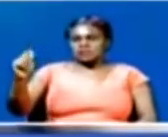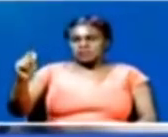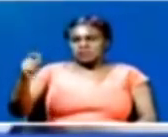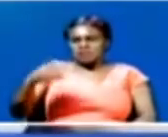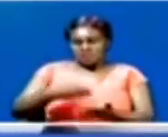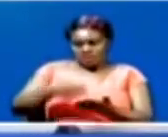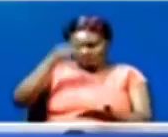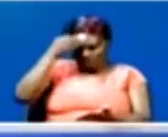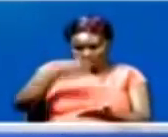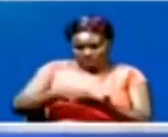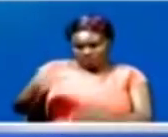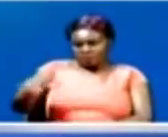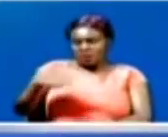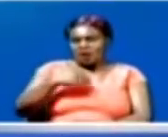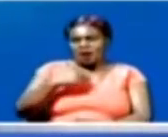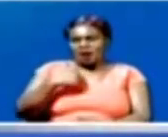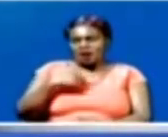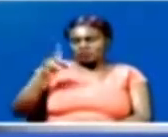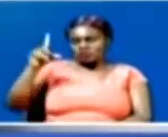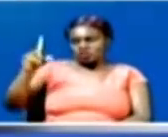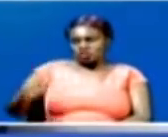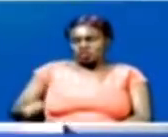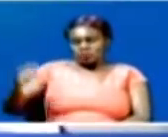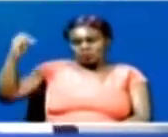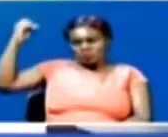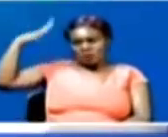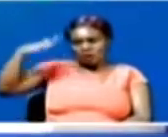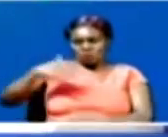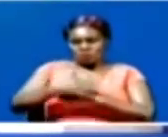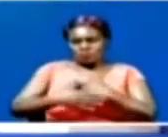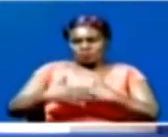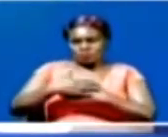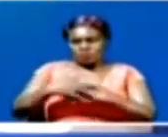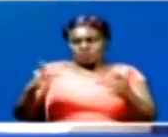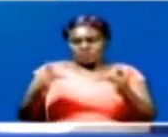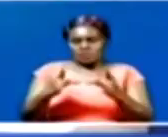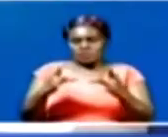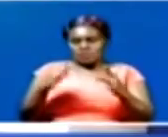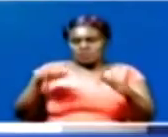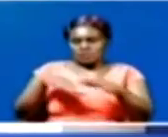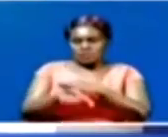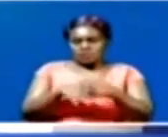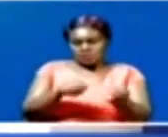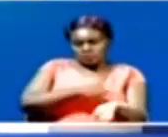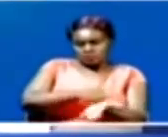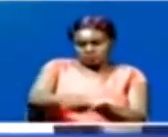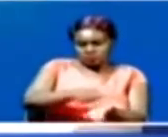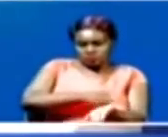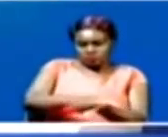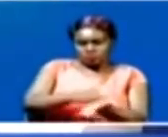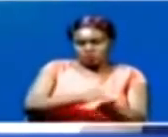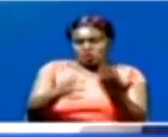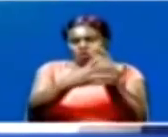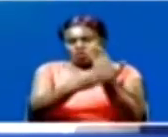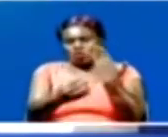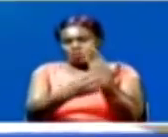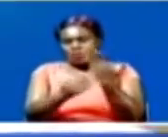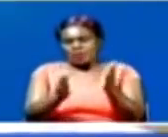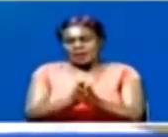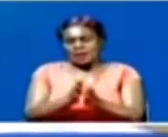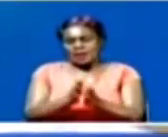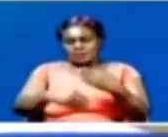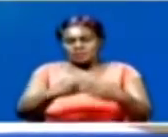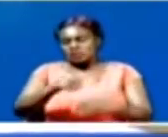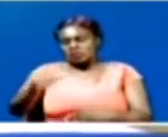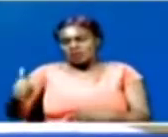learning hub equipped with low energy consuming computers, internet access, printers, photocopiers, and stationery.